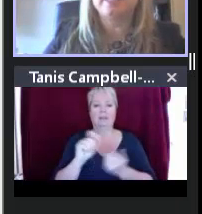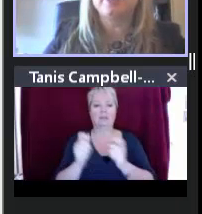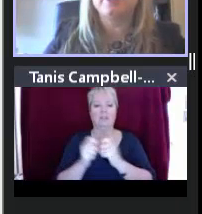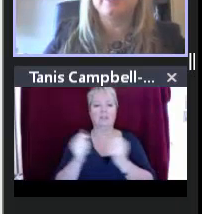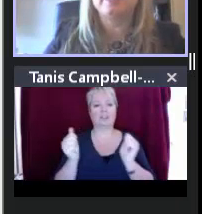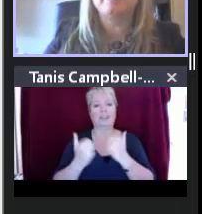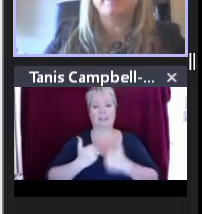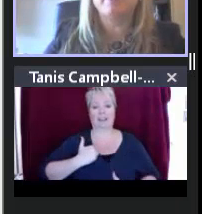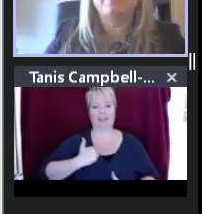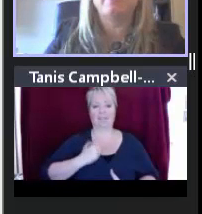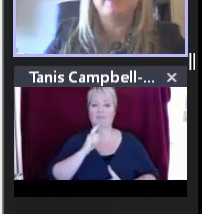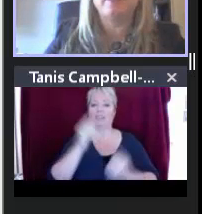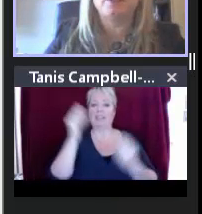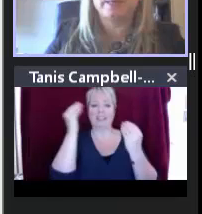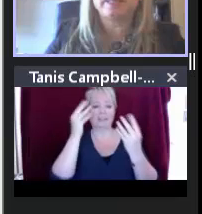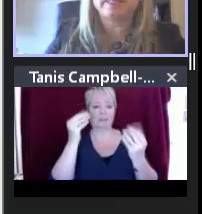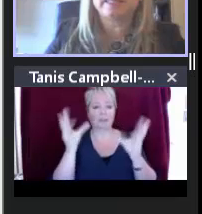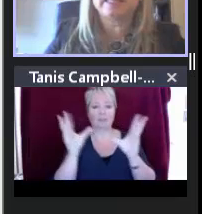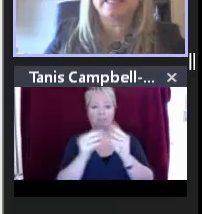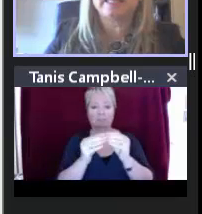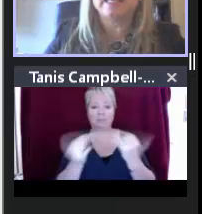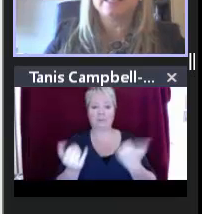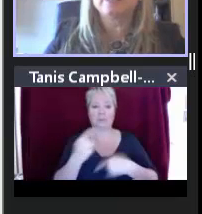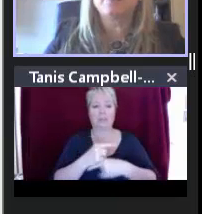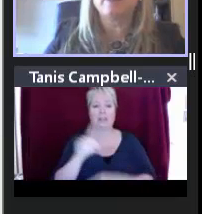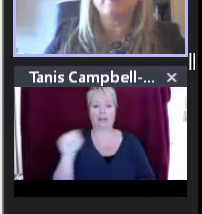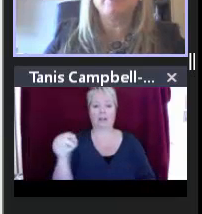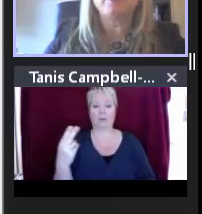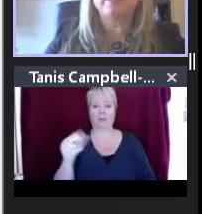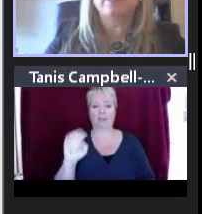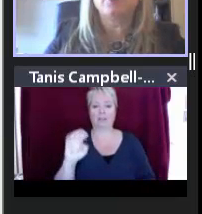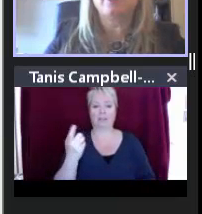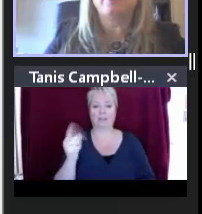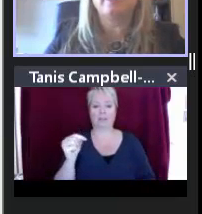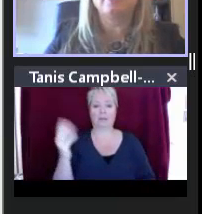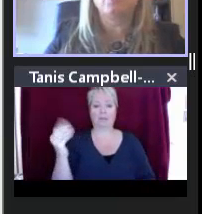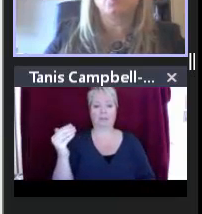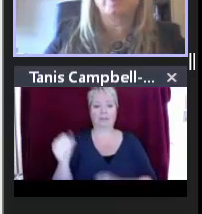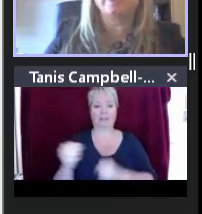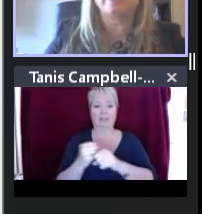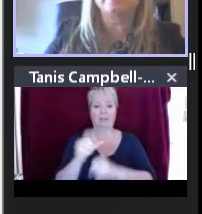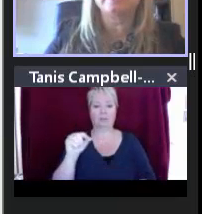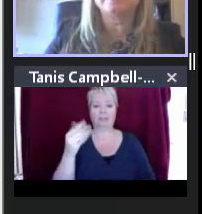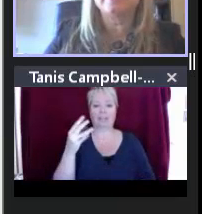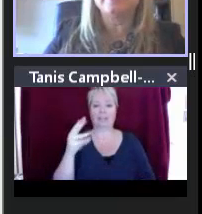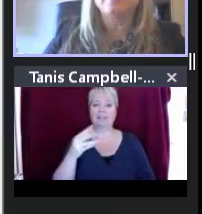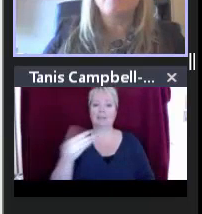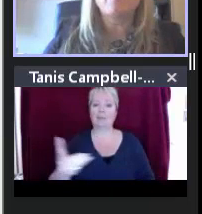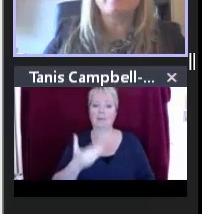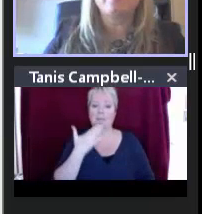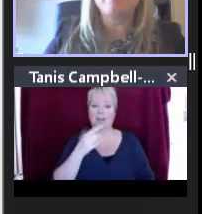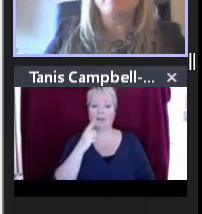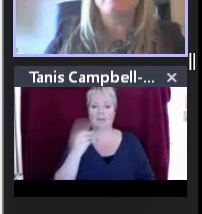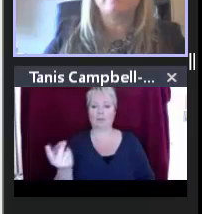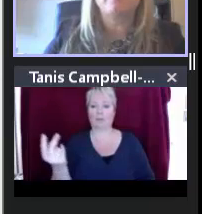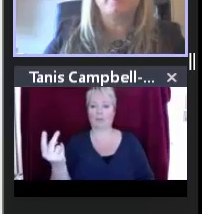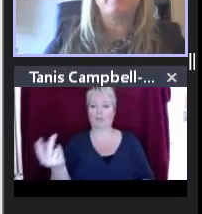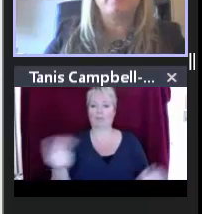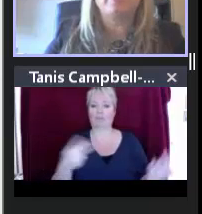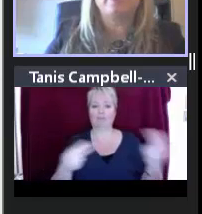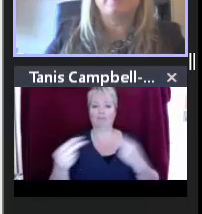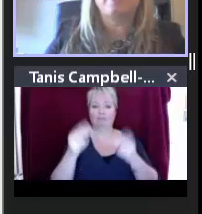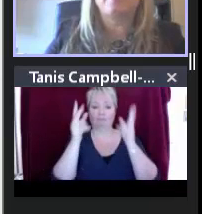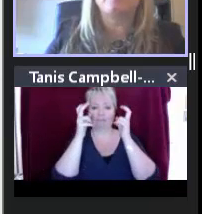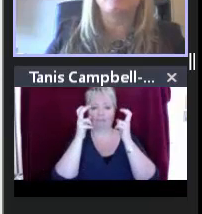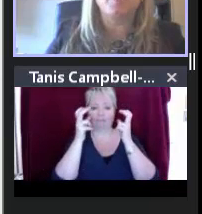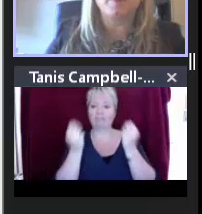and today is Thursday, September 15th, 2016. So welcome to our session and thanks for joining us. We've got a number of different